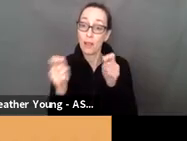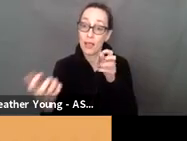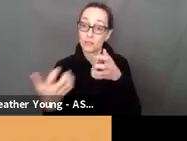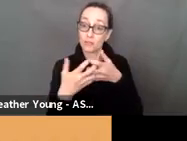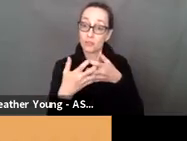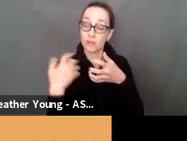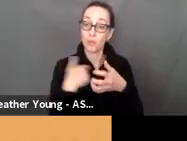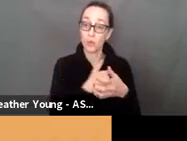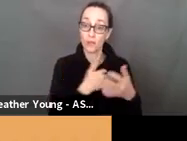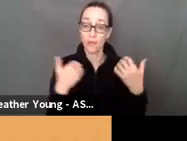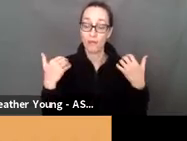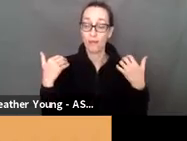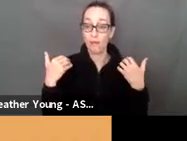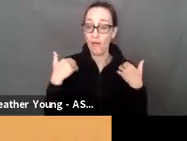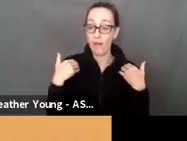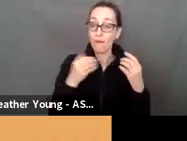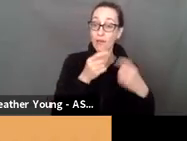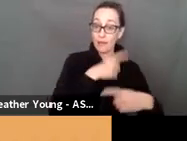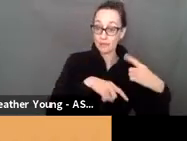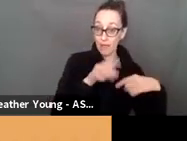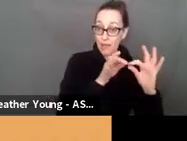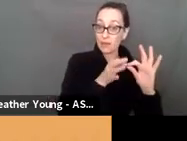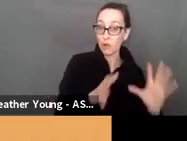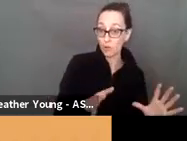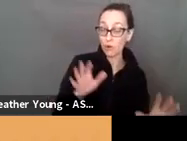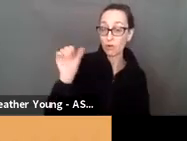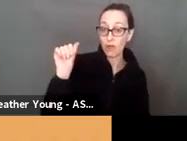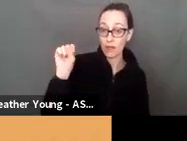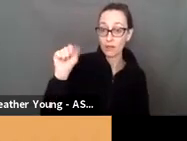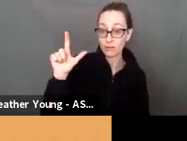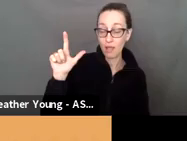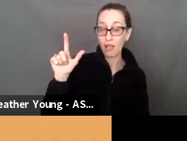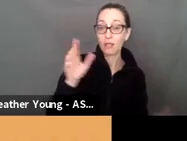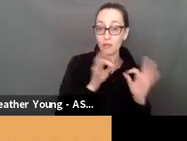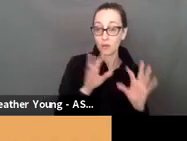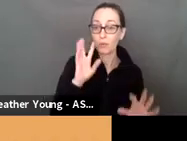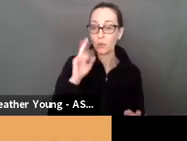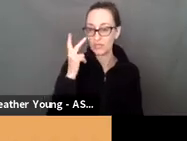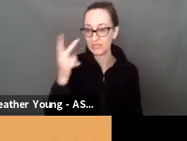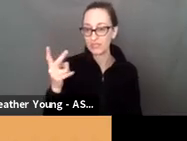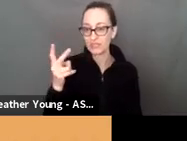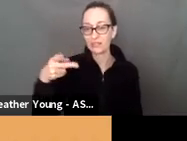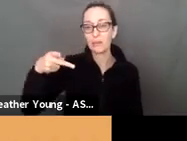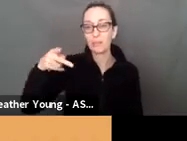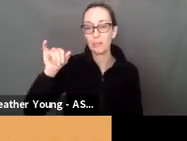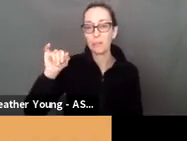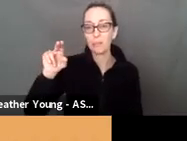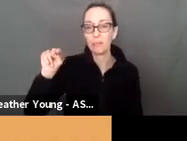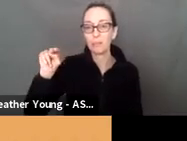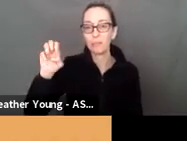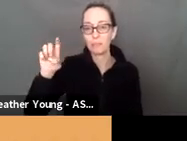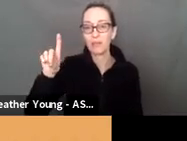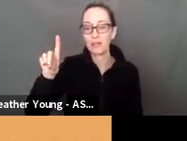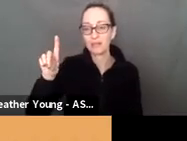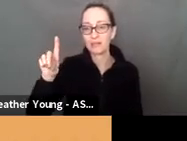we have an ASL interpreter that you will see pinned in the video portion of